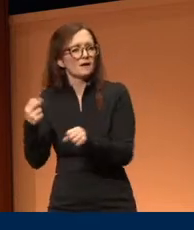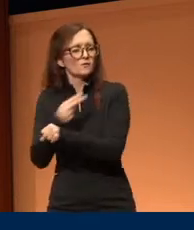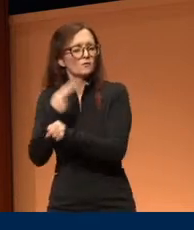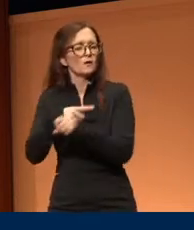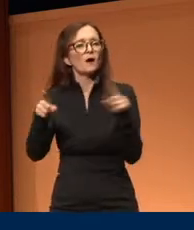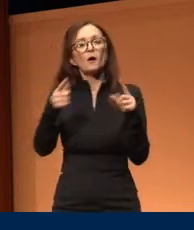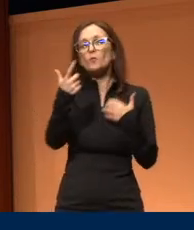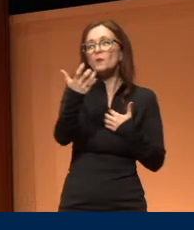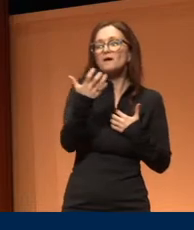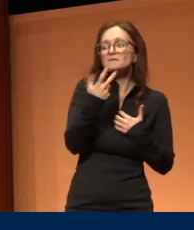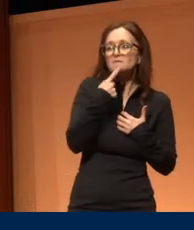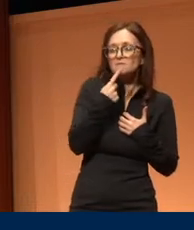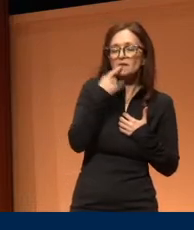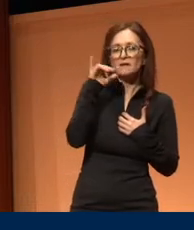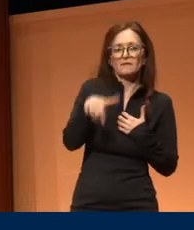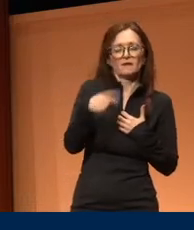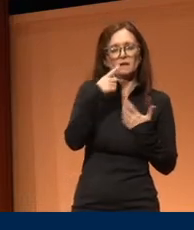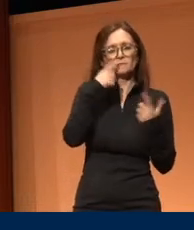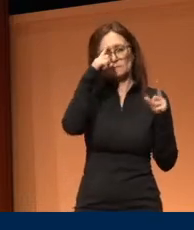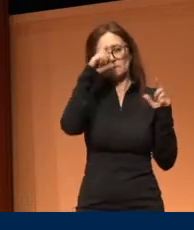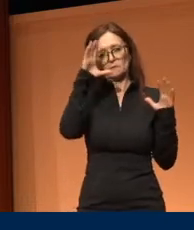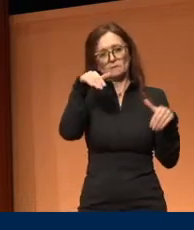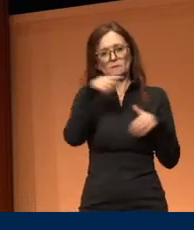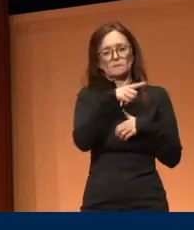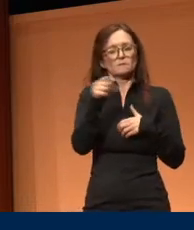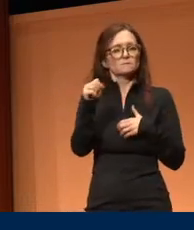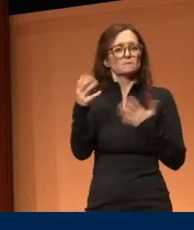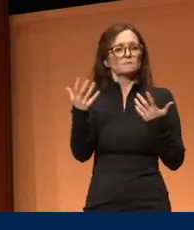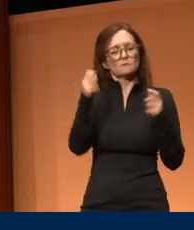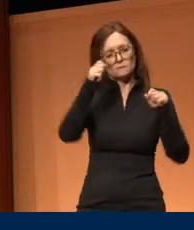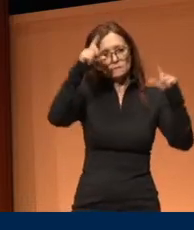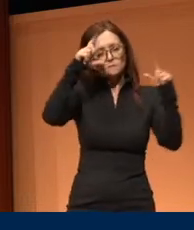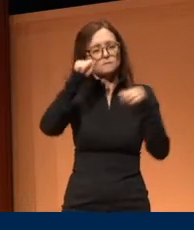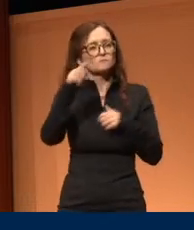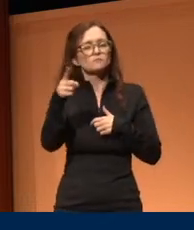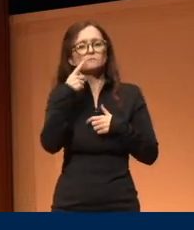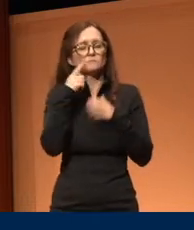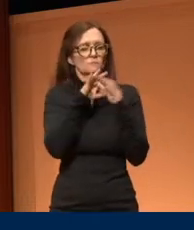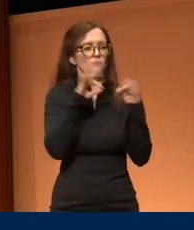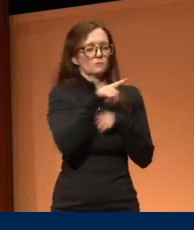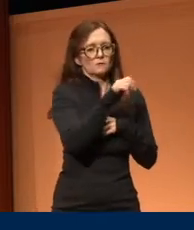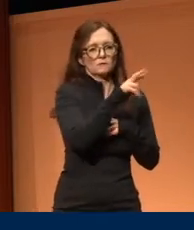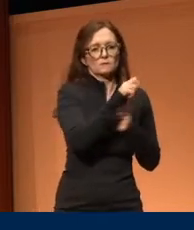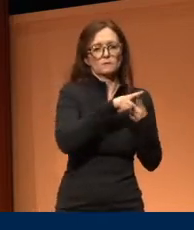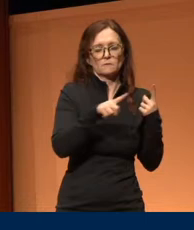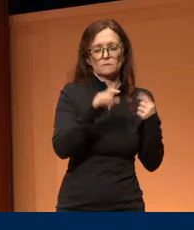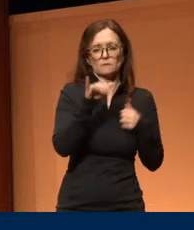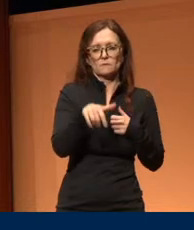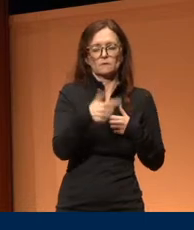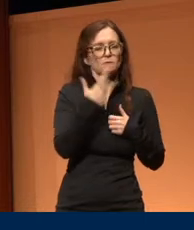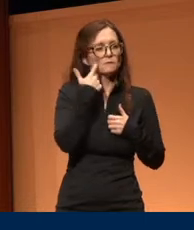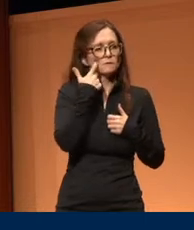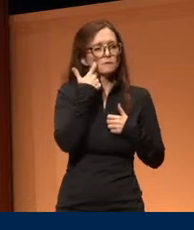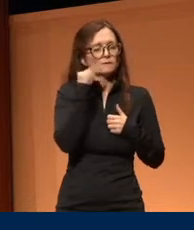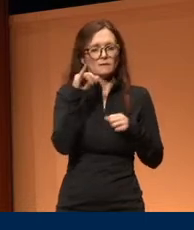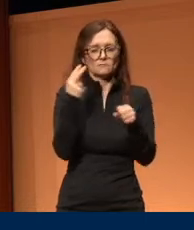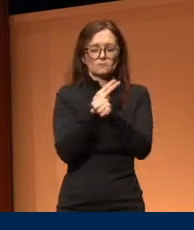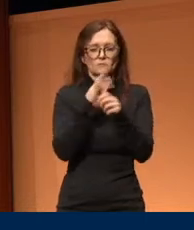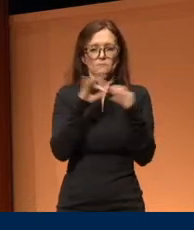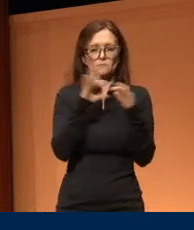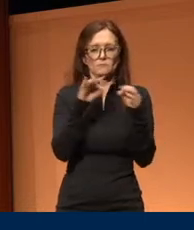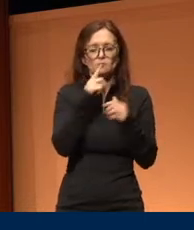I want to say that what surprised me, first of all, so I use the vocabulary of love because that's the vocabulary the citizens used. So I'm